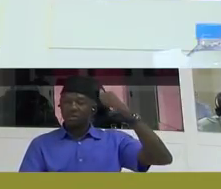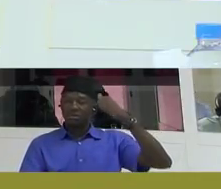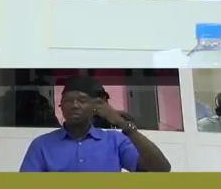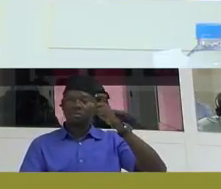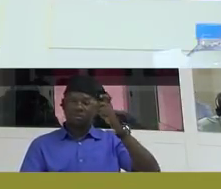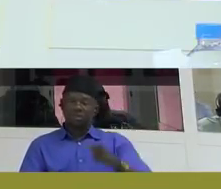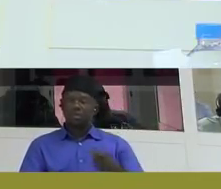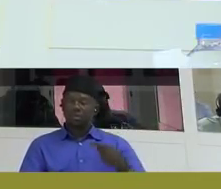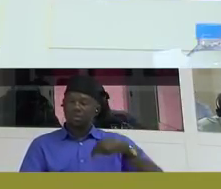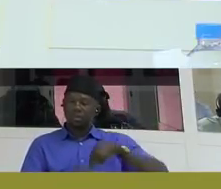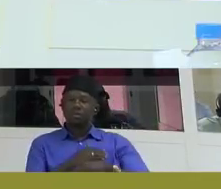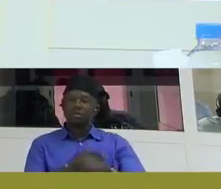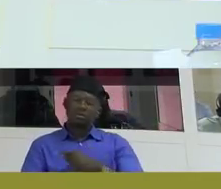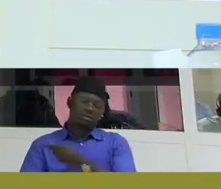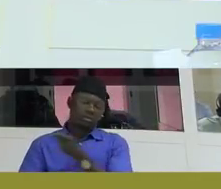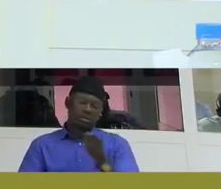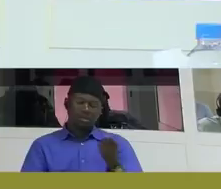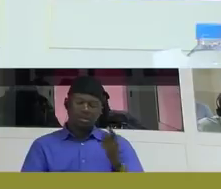their community.